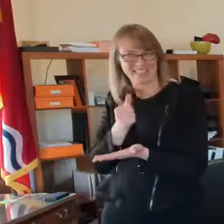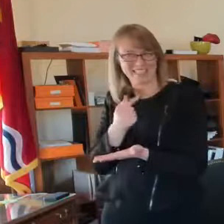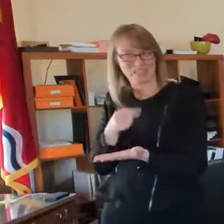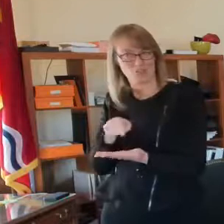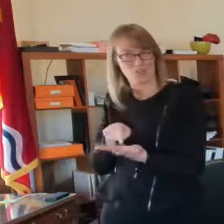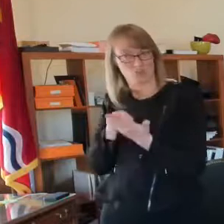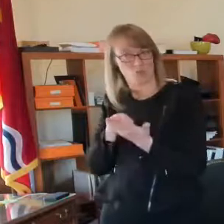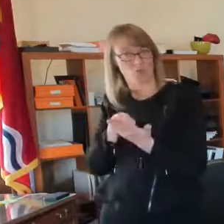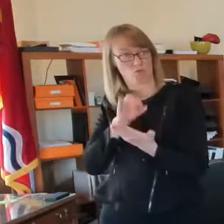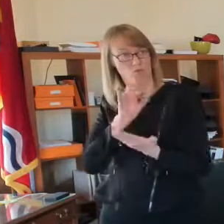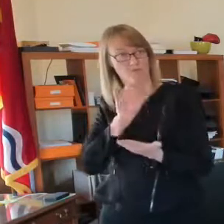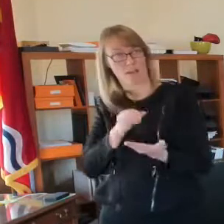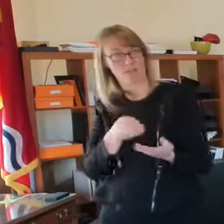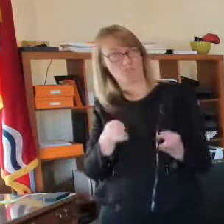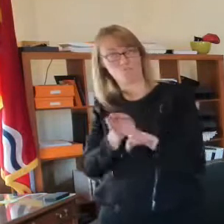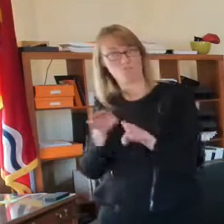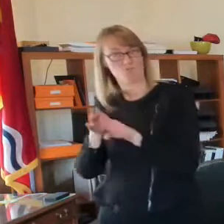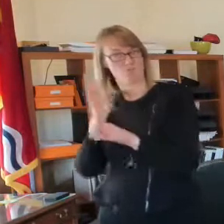who are unemployed,